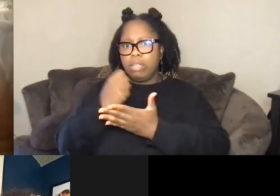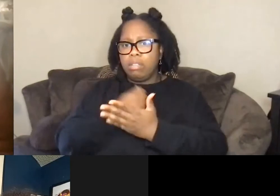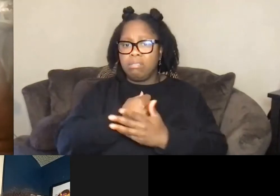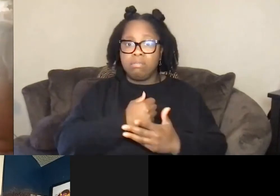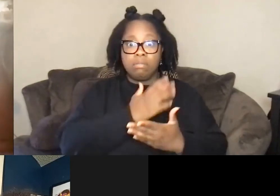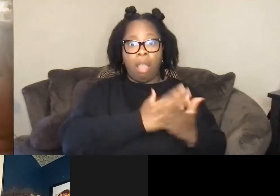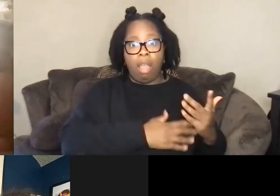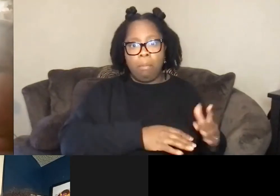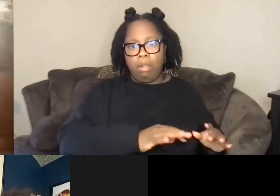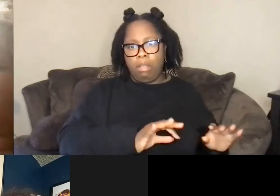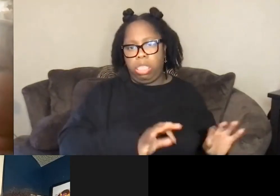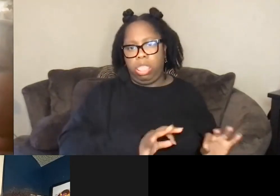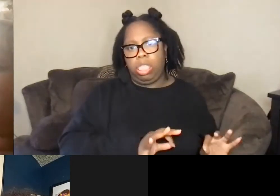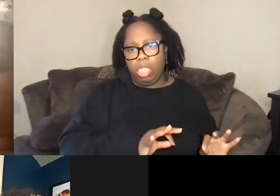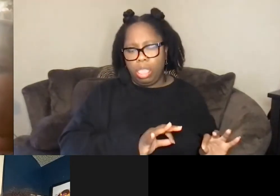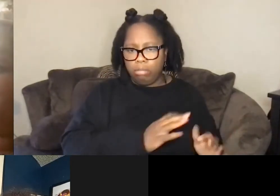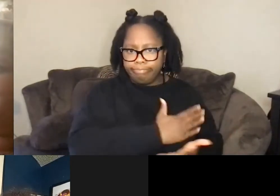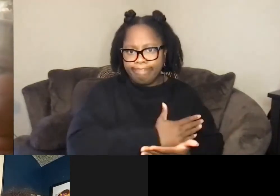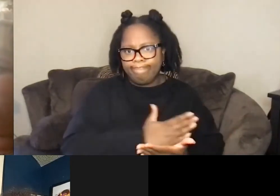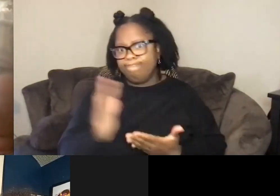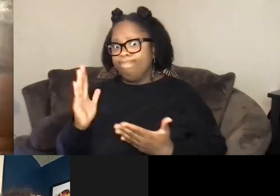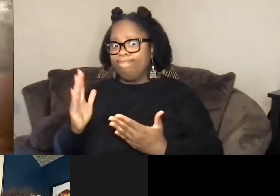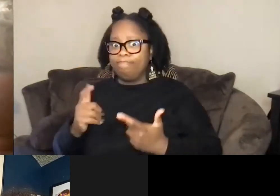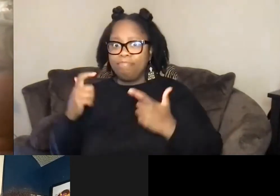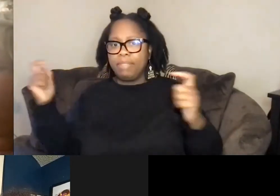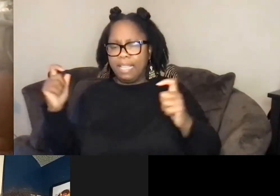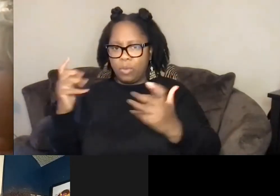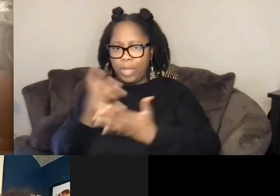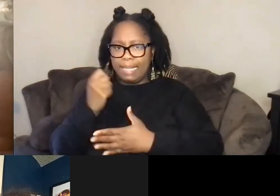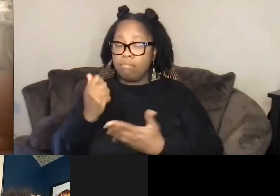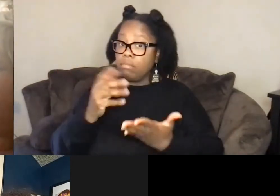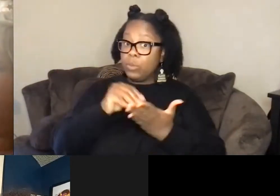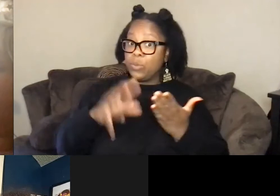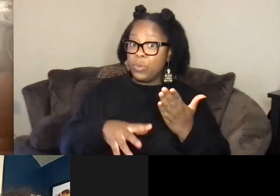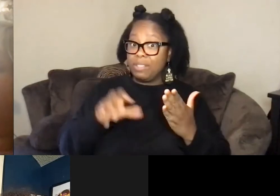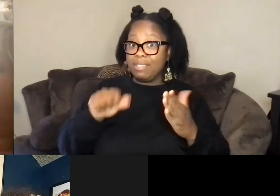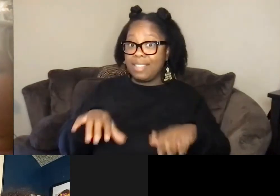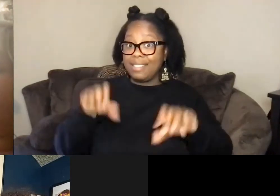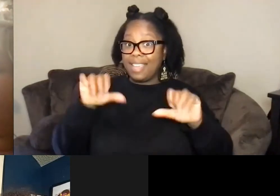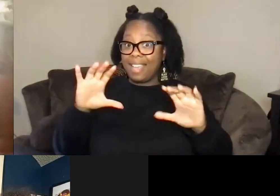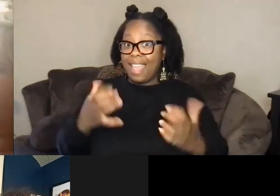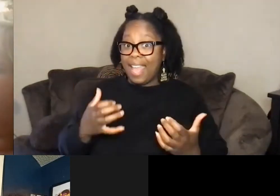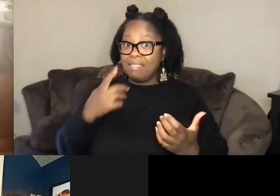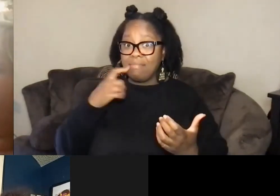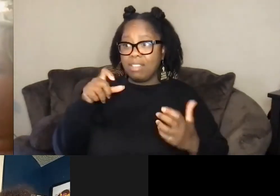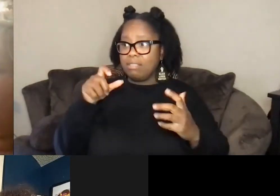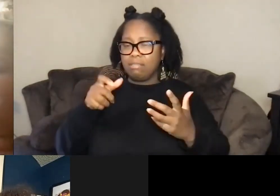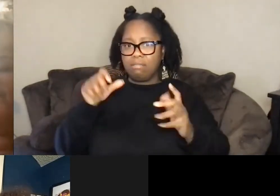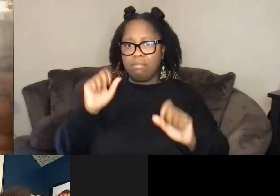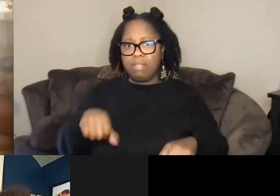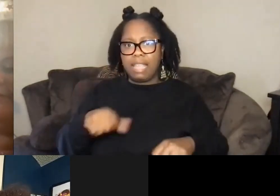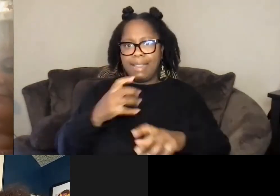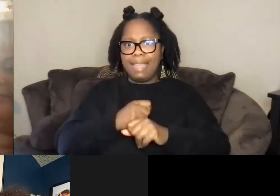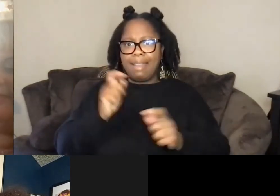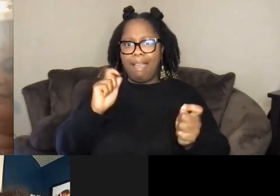big. Every student who was able to take a class because they were able to get an accommodation for a chair in their classroom. Yeah, or